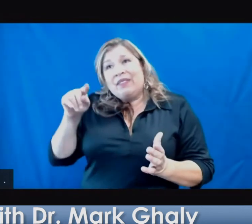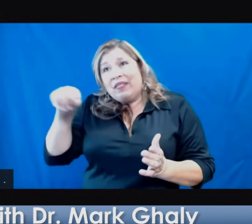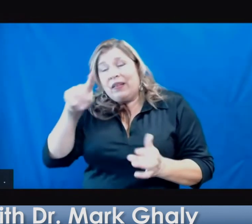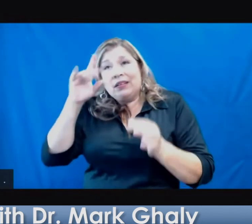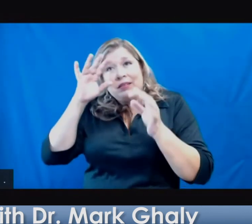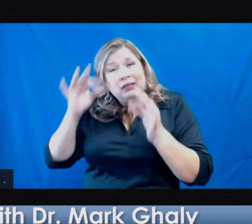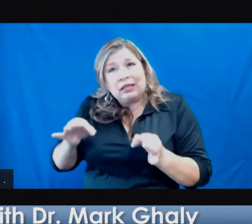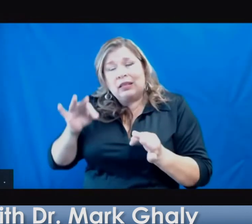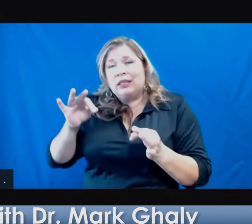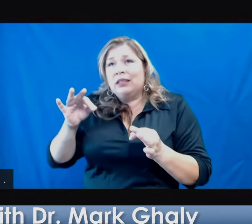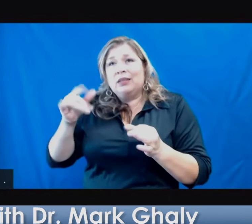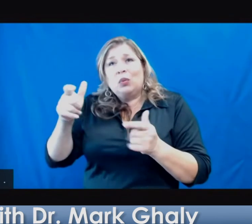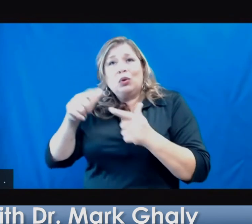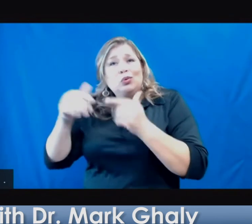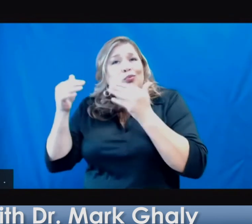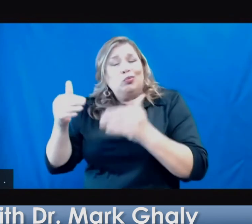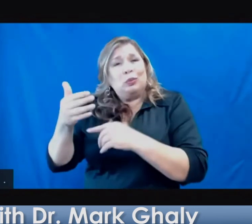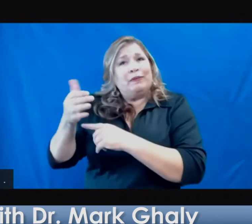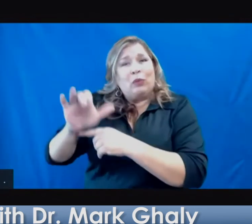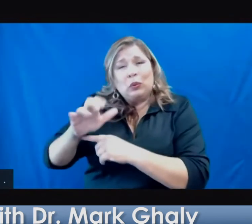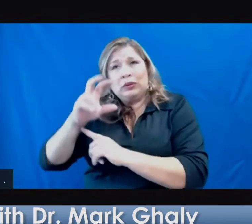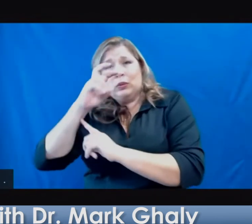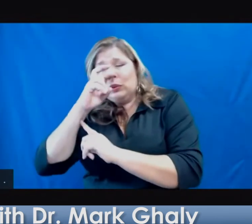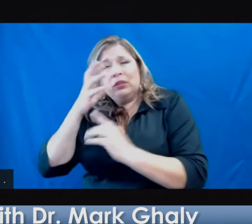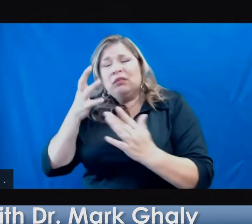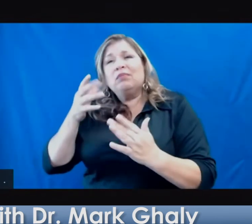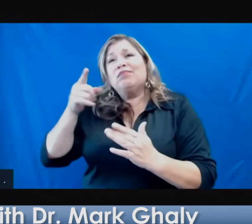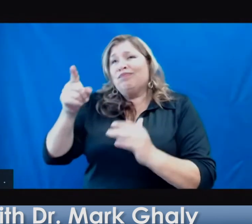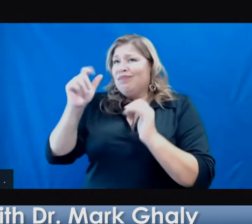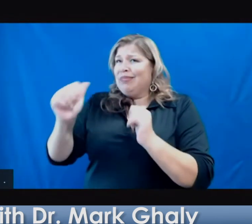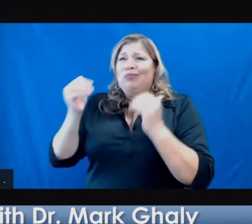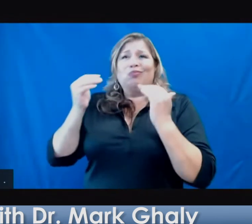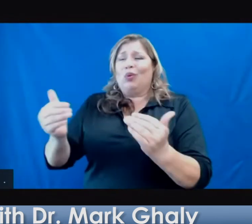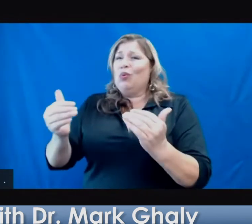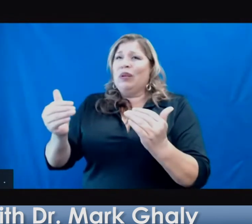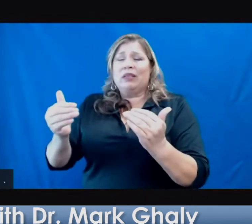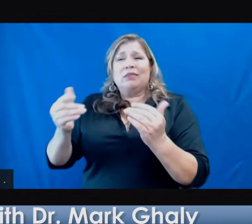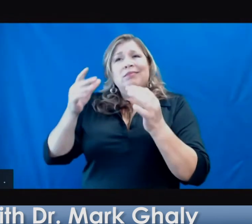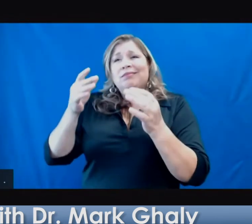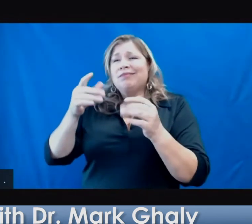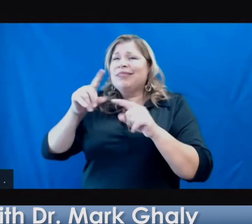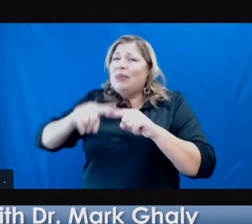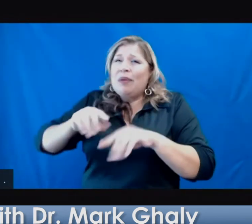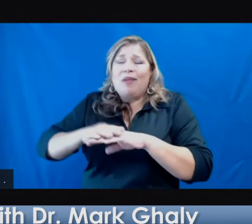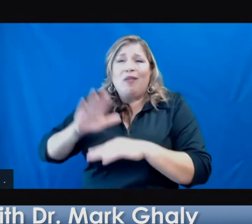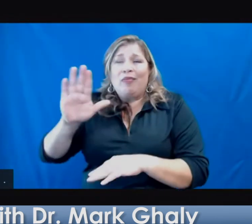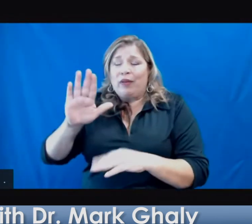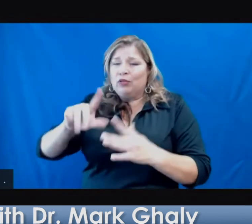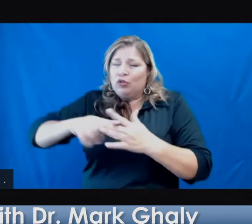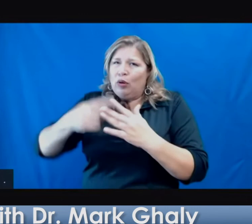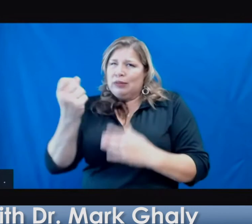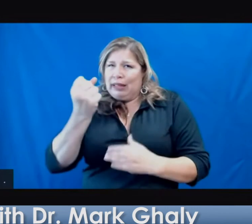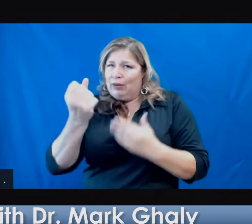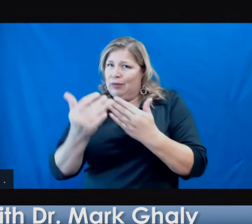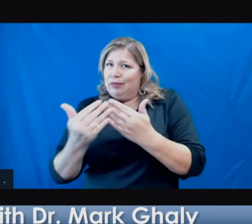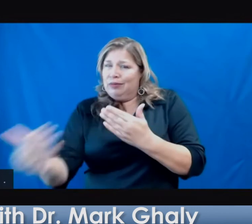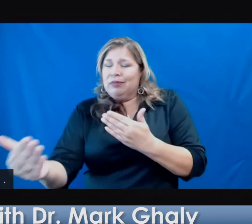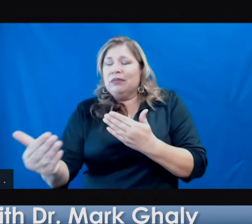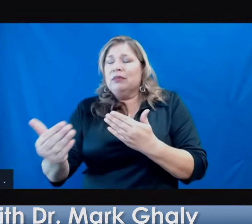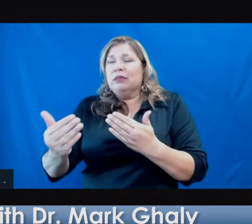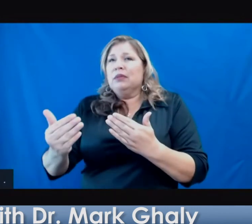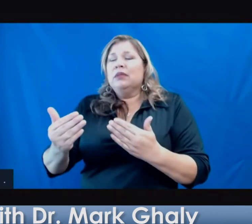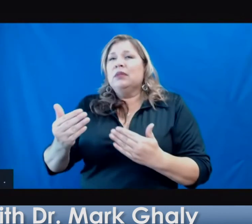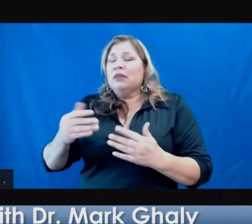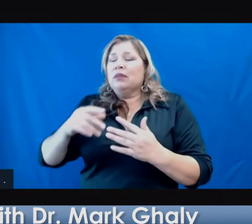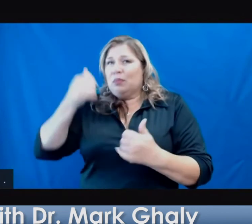it's important for those jurisdictions to be able to use it now or Saturday when the order comes